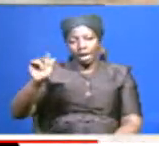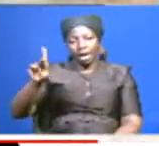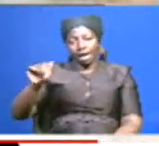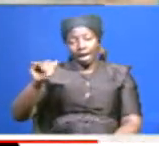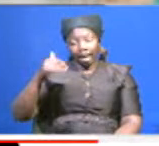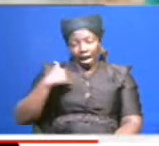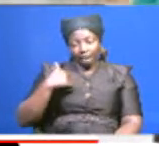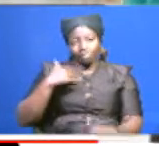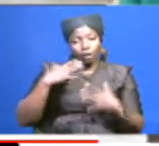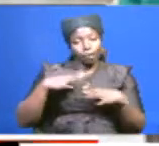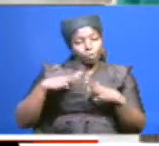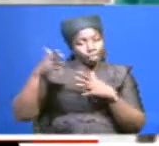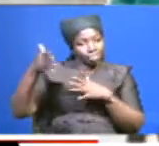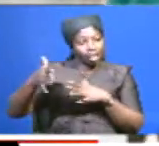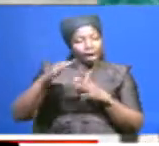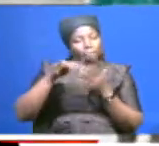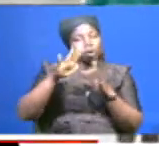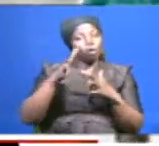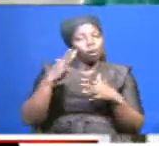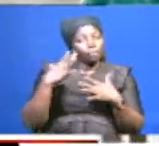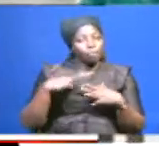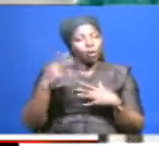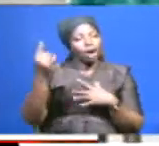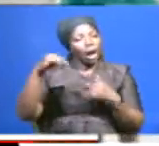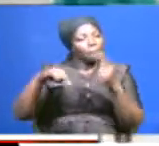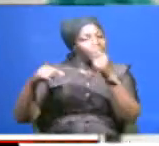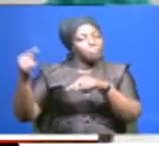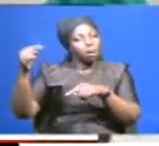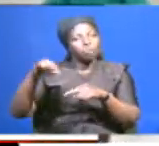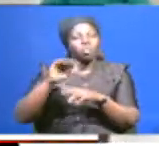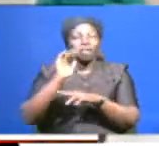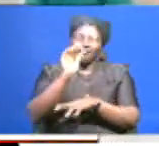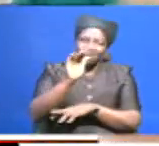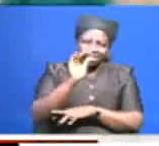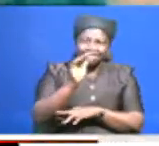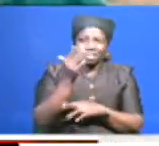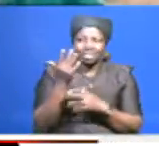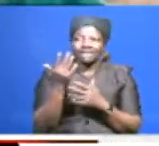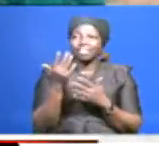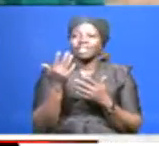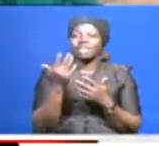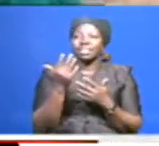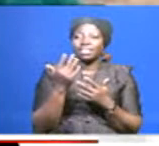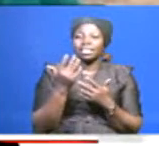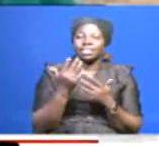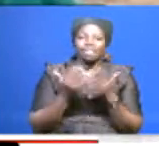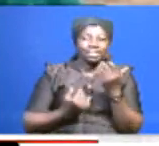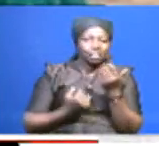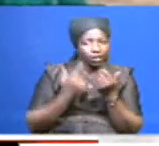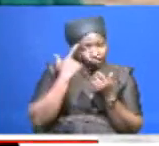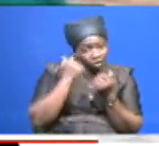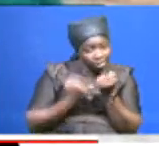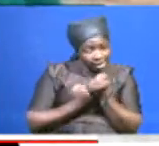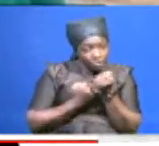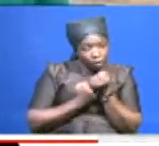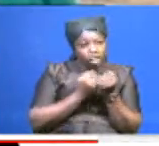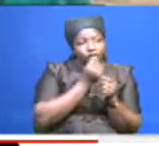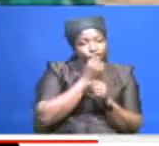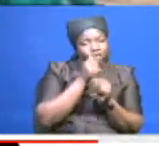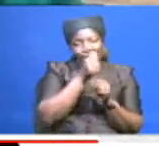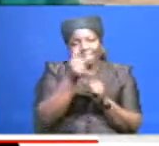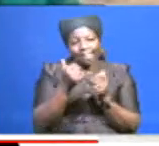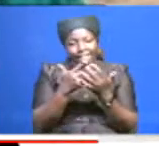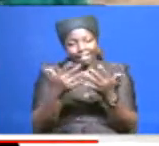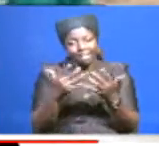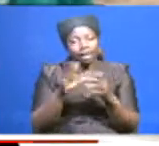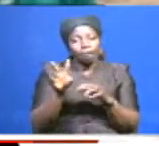still coming. We have sent out an appeal for emergency support, either food and non-food items, both